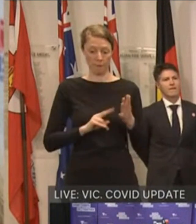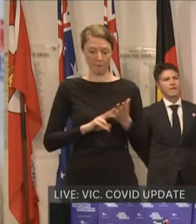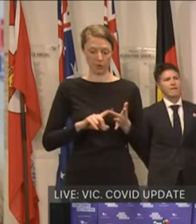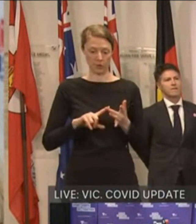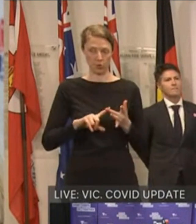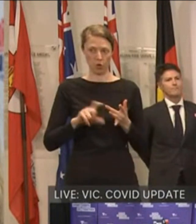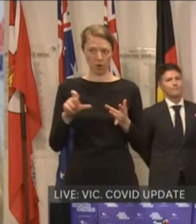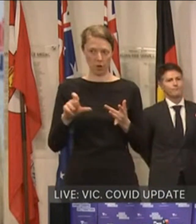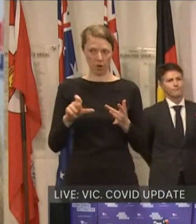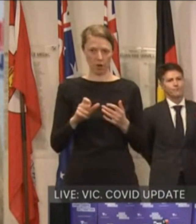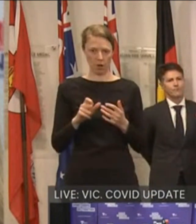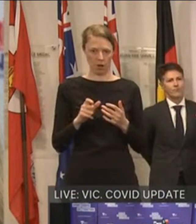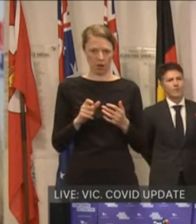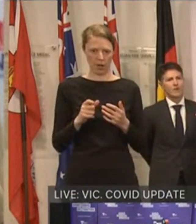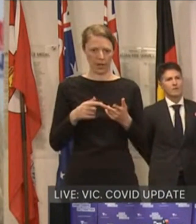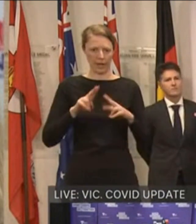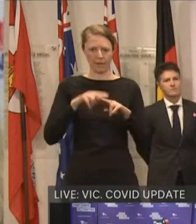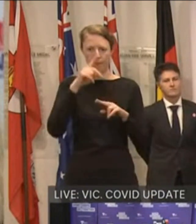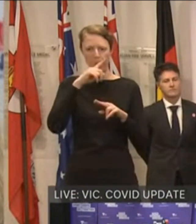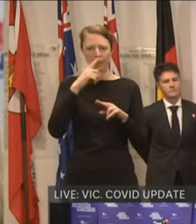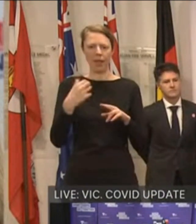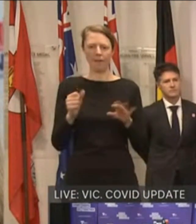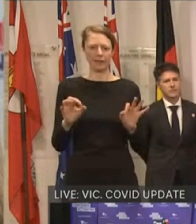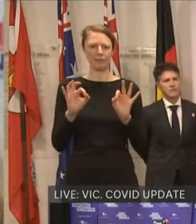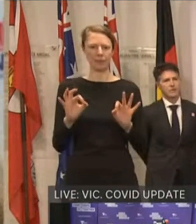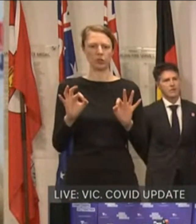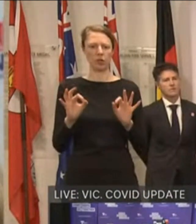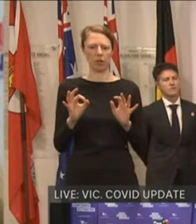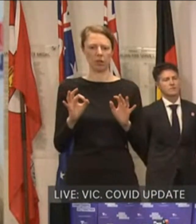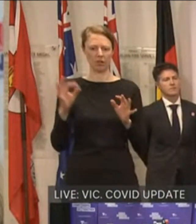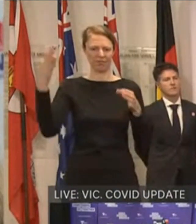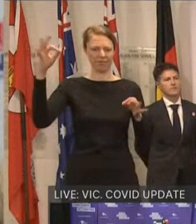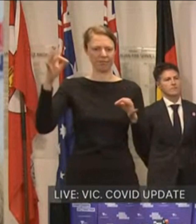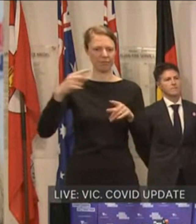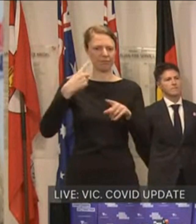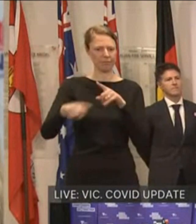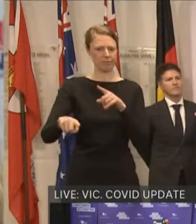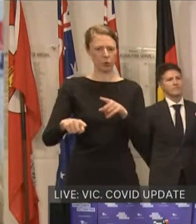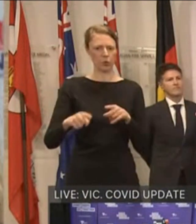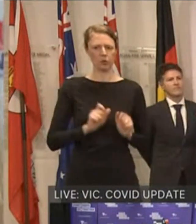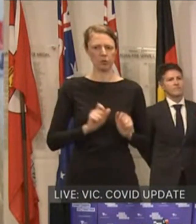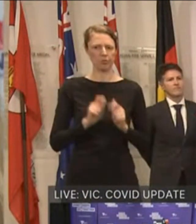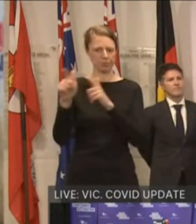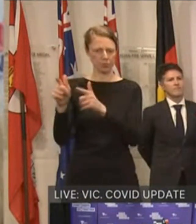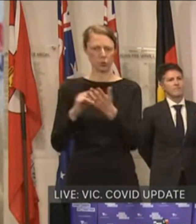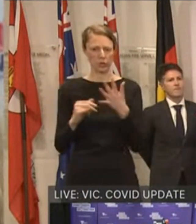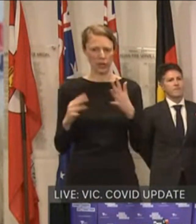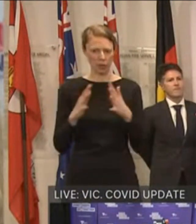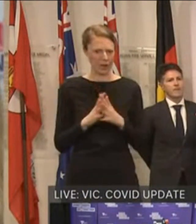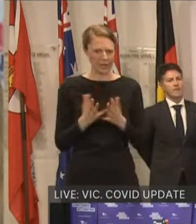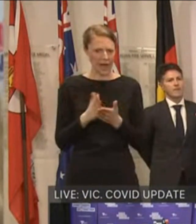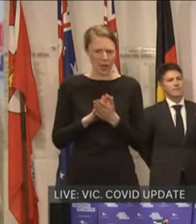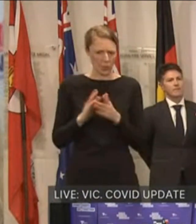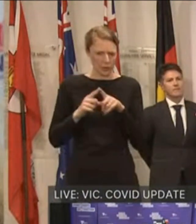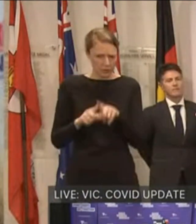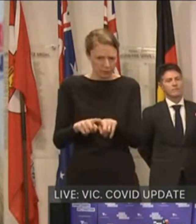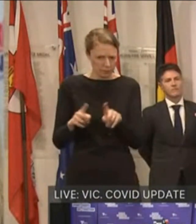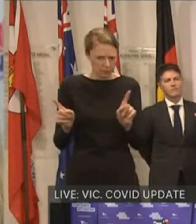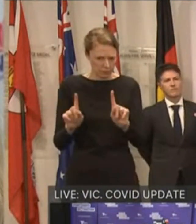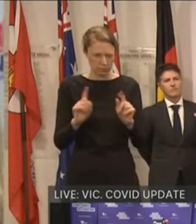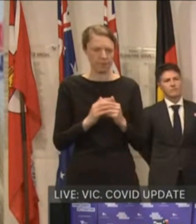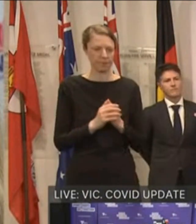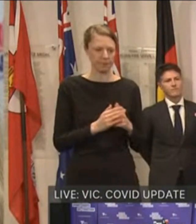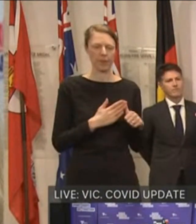some follow-up of some elements of those, depending on what permit system there are. And certainly there's even been some strengthening and changes